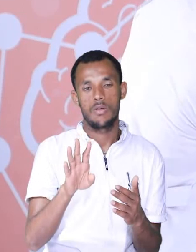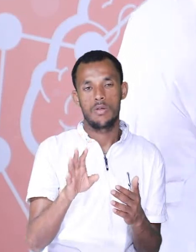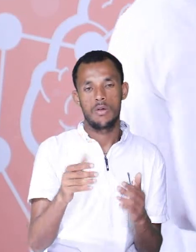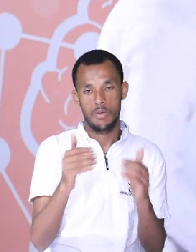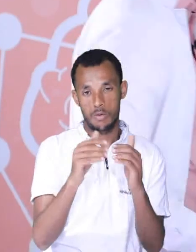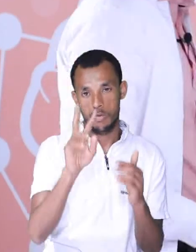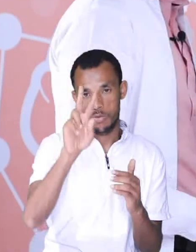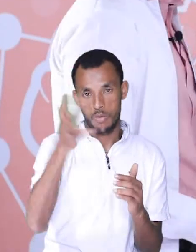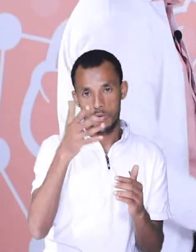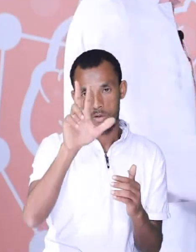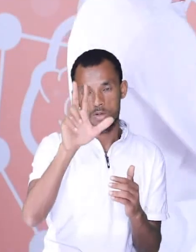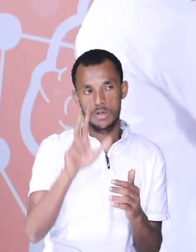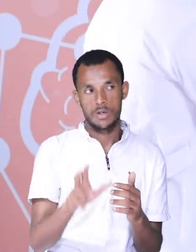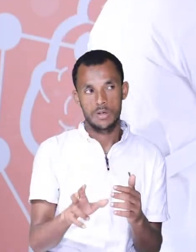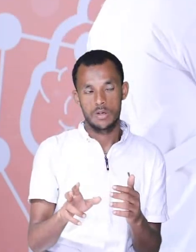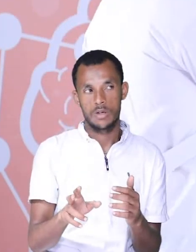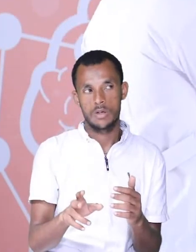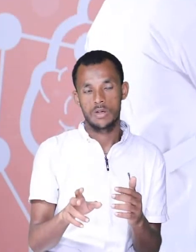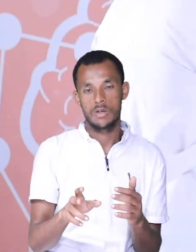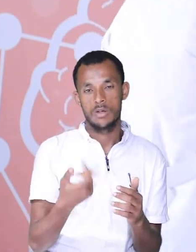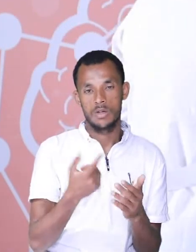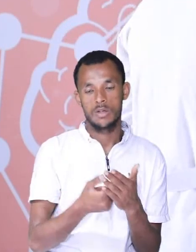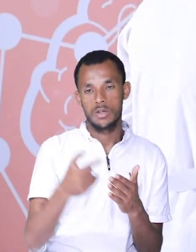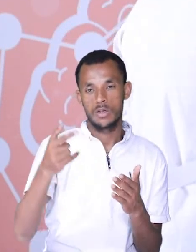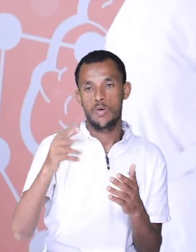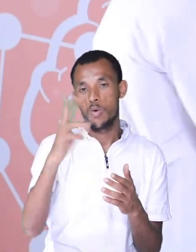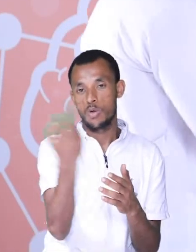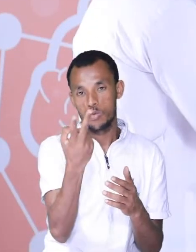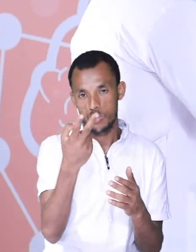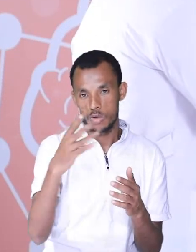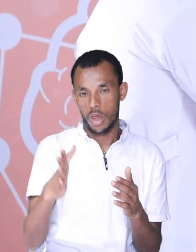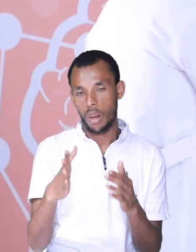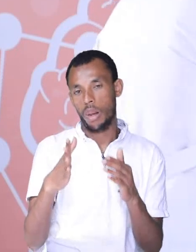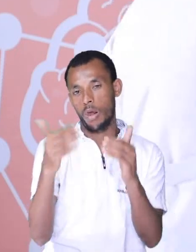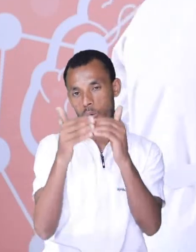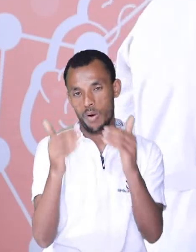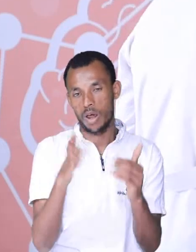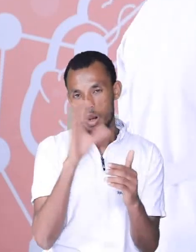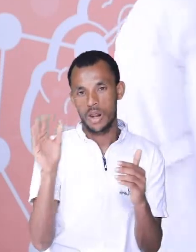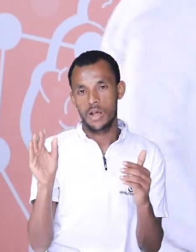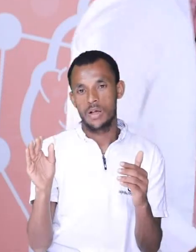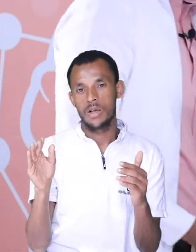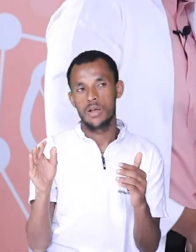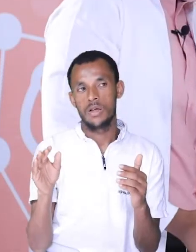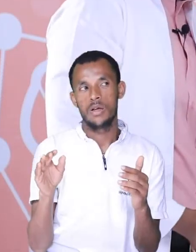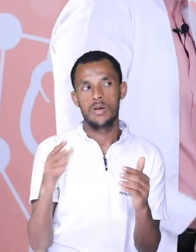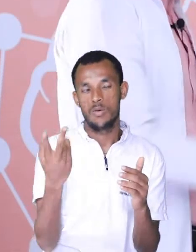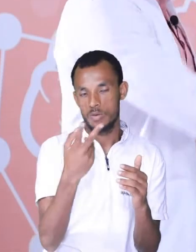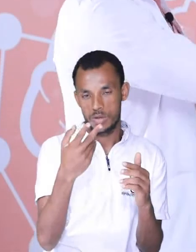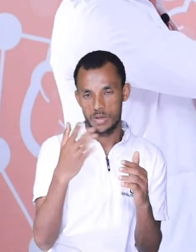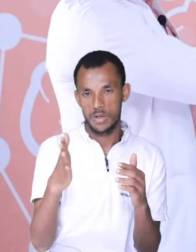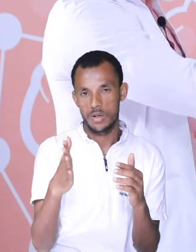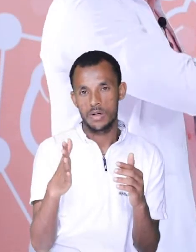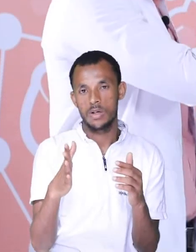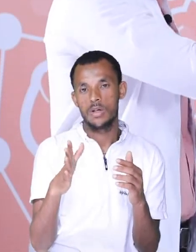is 2 over 3, because then this side and this side are proportional, this side and this side is proportional.